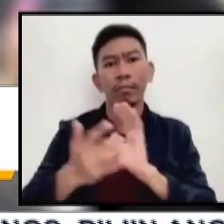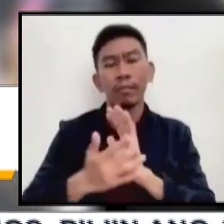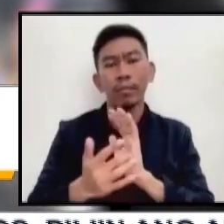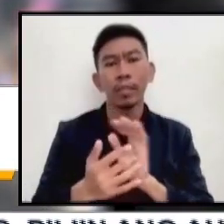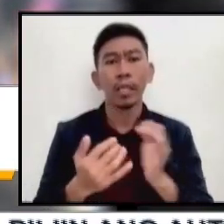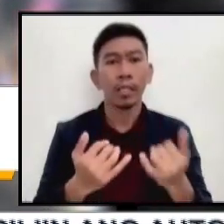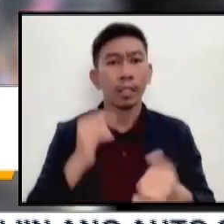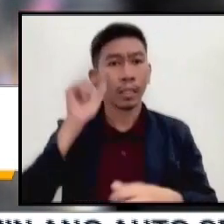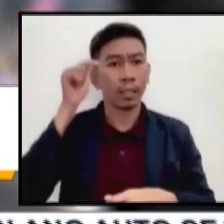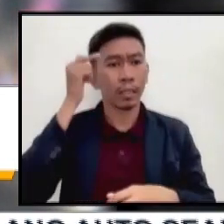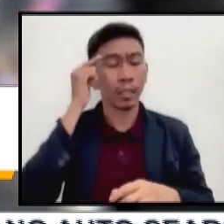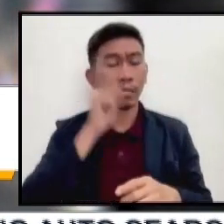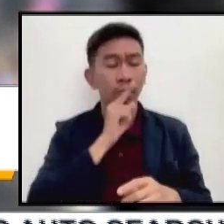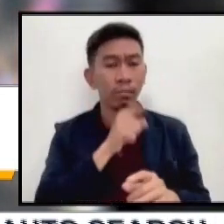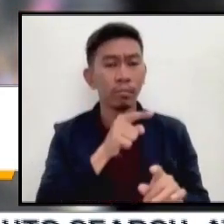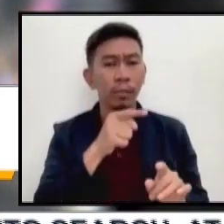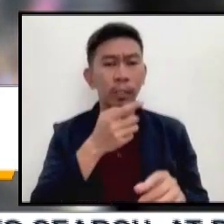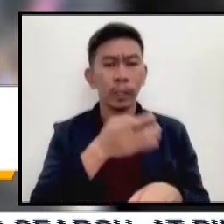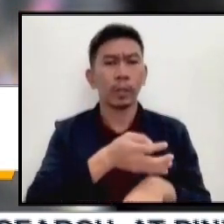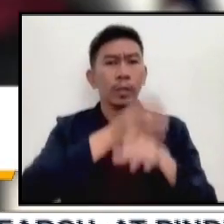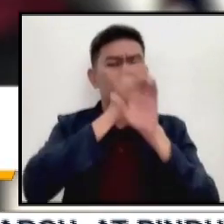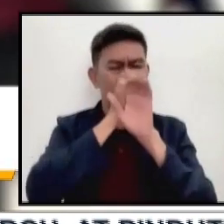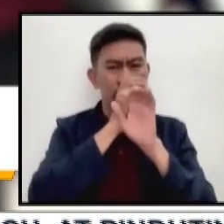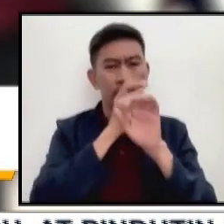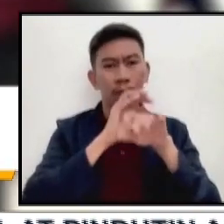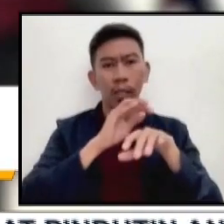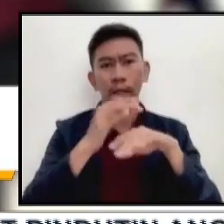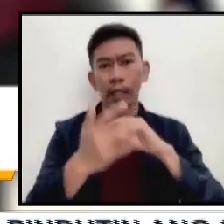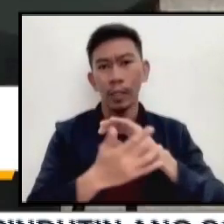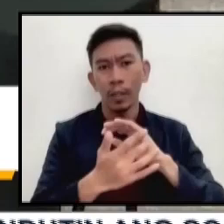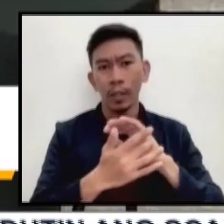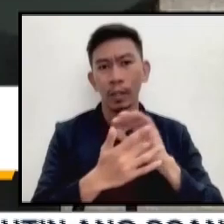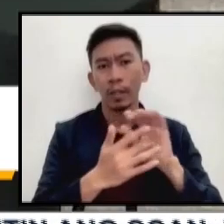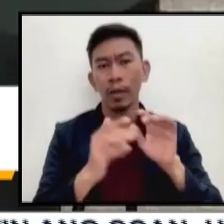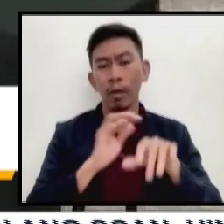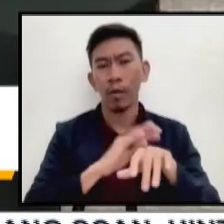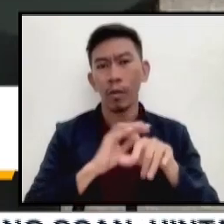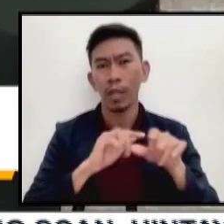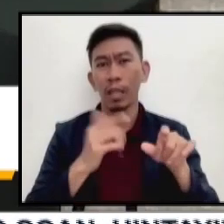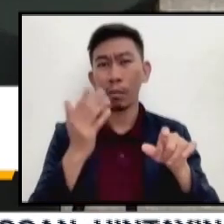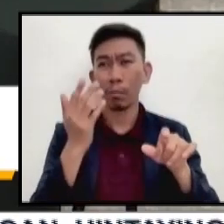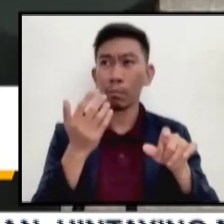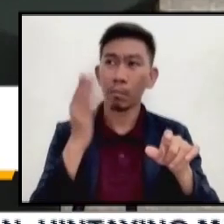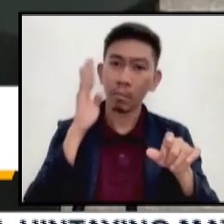cybersecurity infrastructure ng bansa, alinsunod sa direktiba ni Pangulong Marcos.